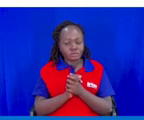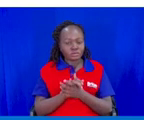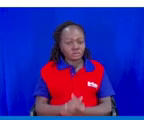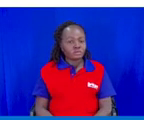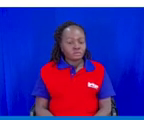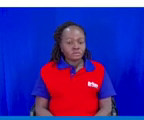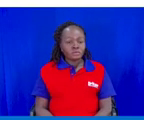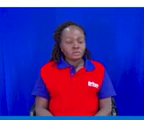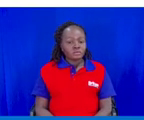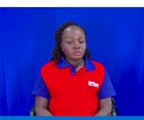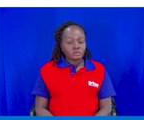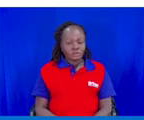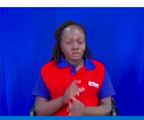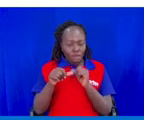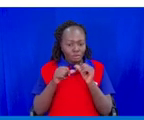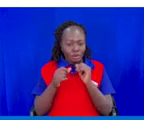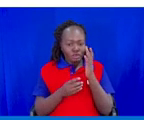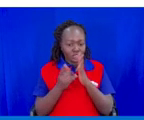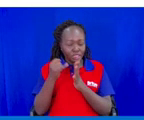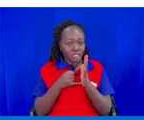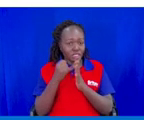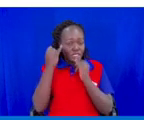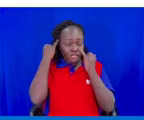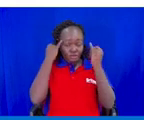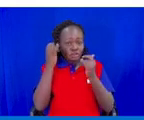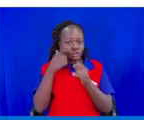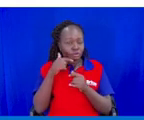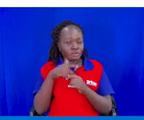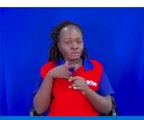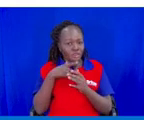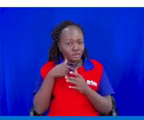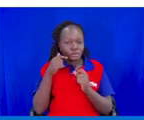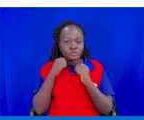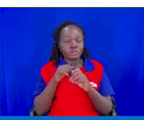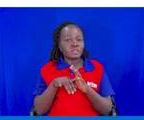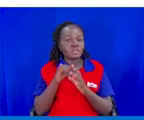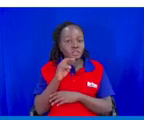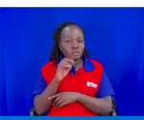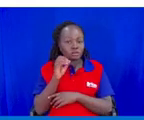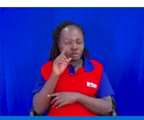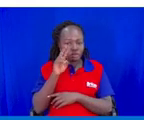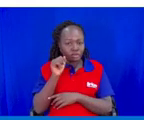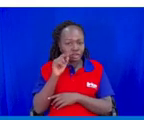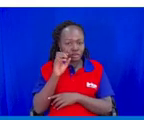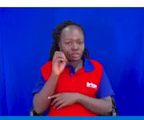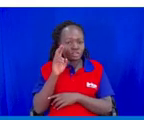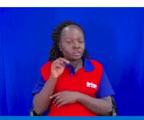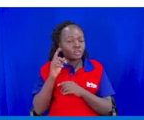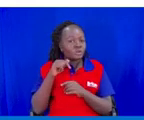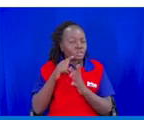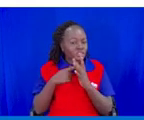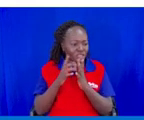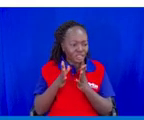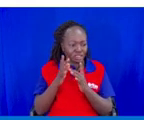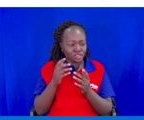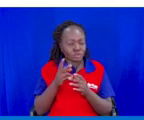from the property market. In terms of innovation, we do feel that we are strong on innovation. And as I mentioned earlier, we started this off in